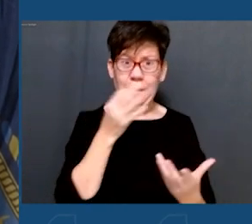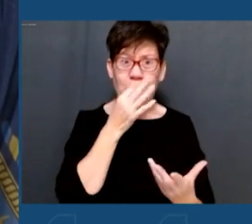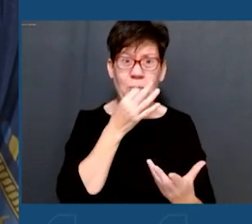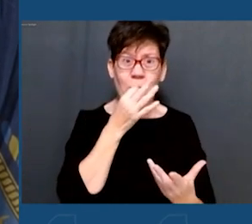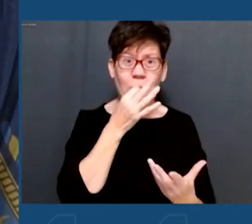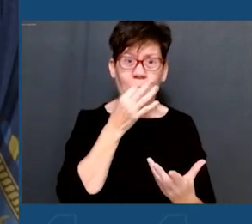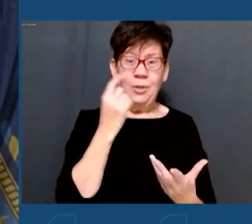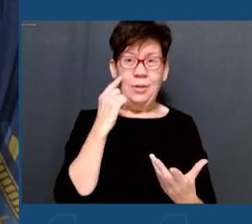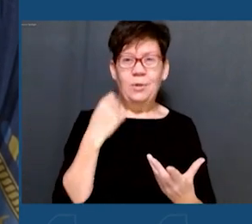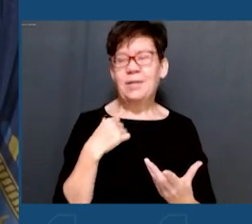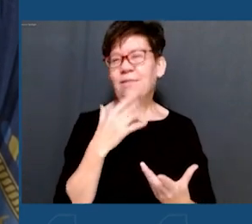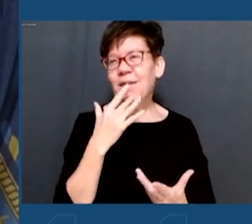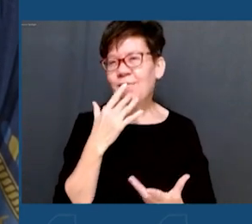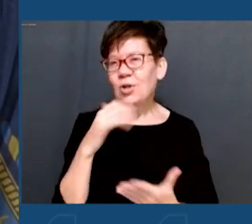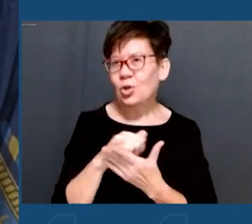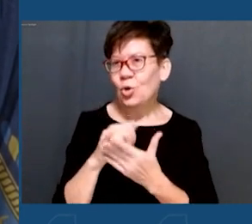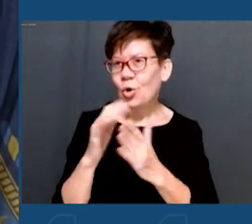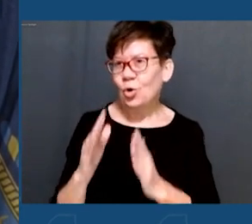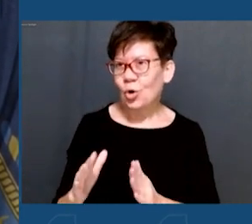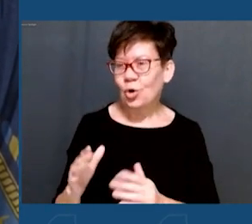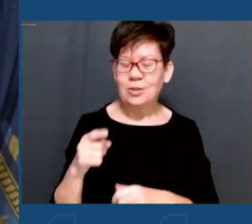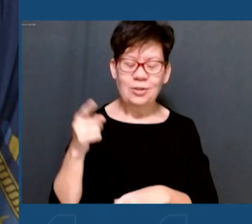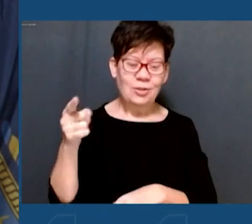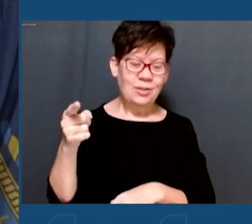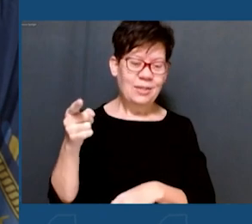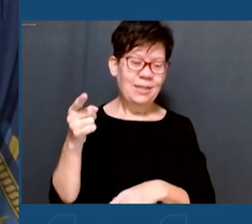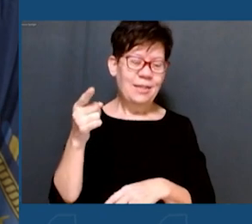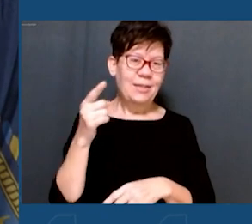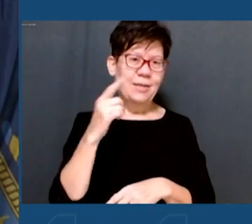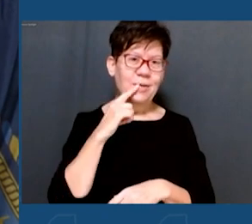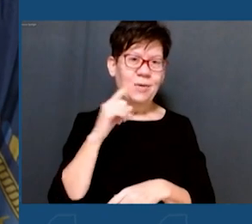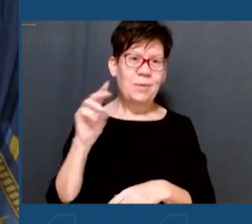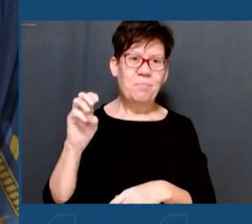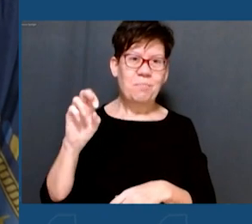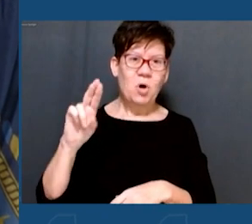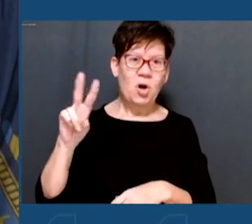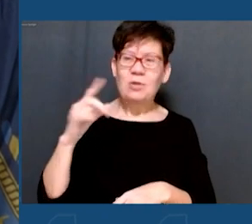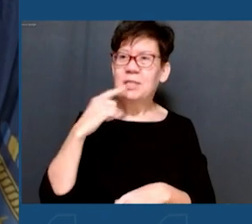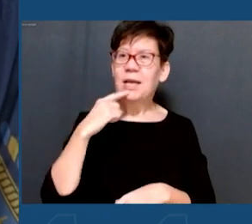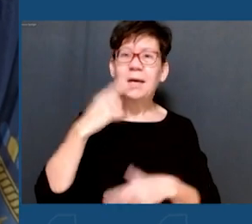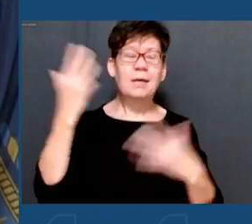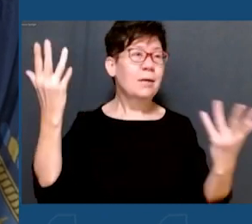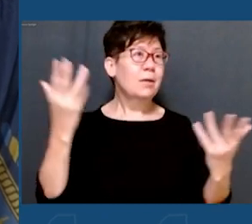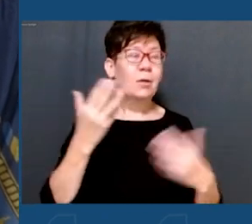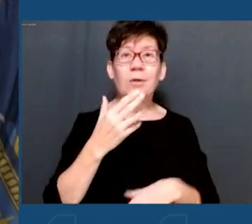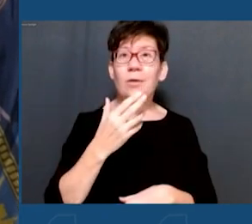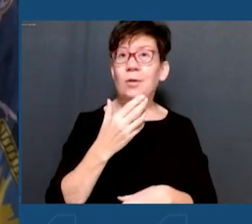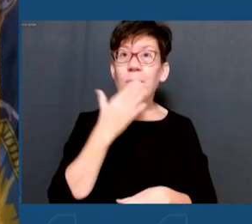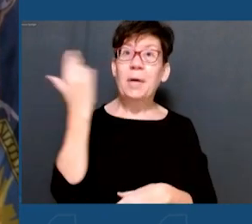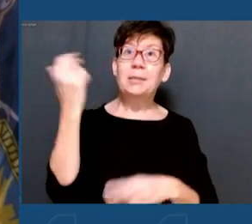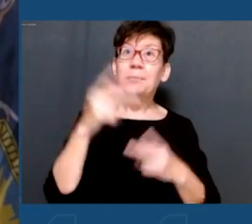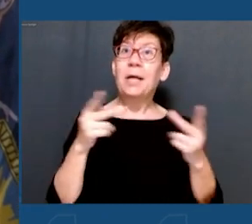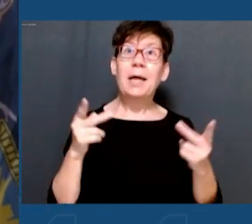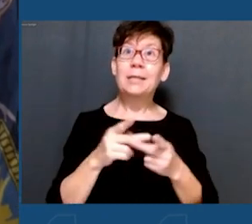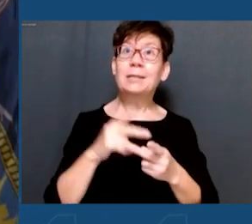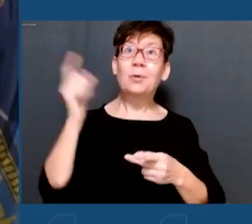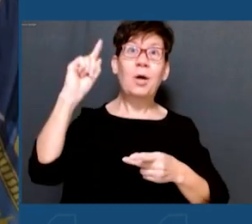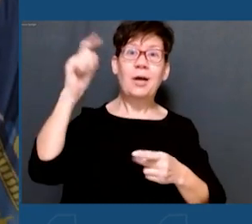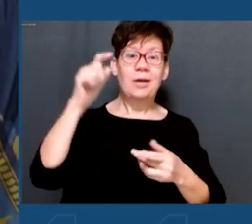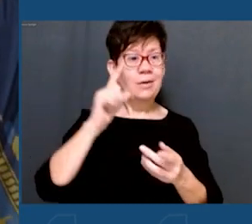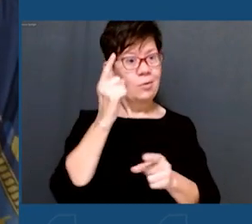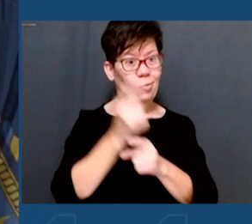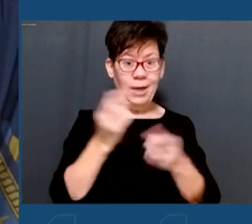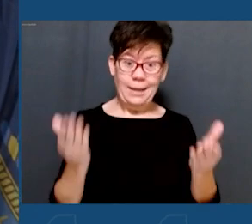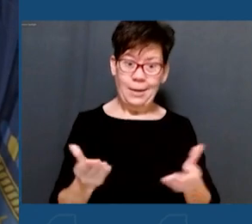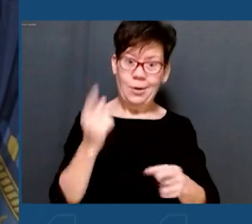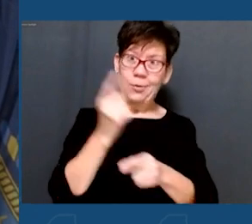a little while, Marv Levy used to say, "Where would you rather be than right here, right now?" So when there is a storm,